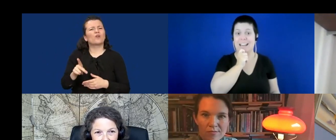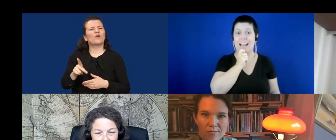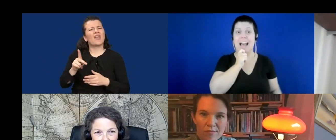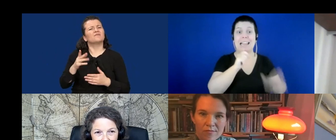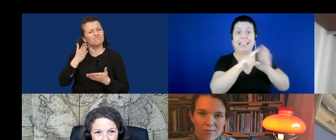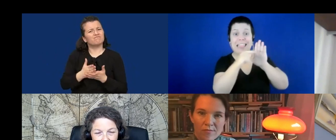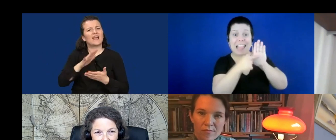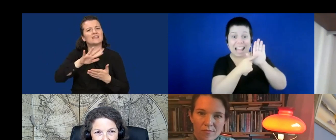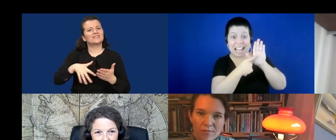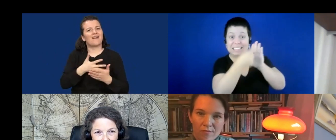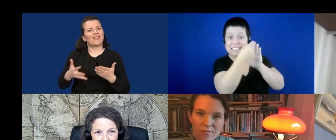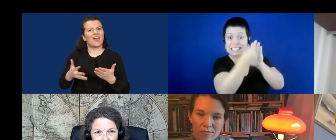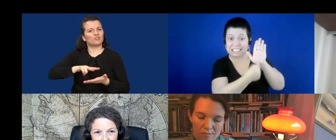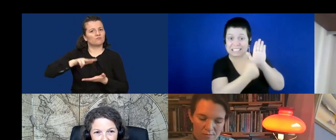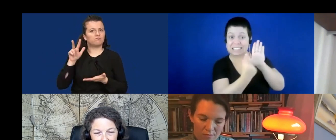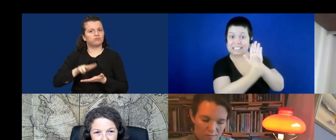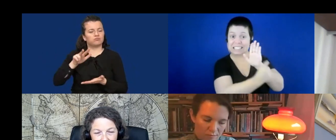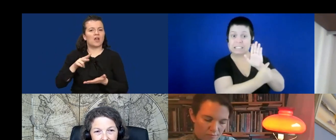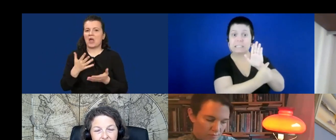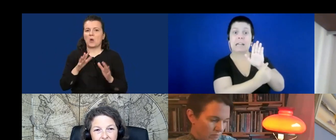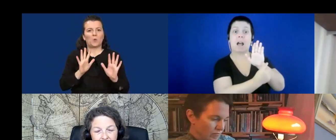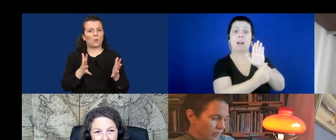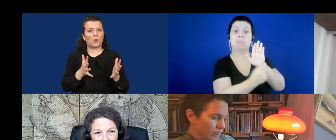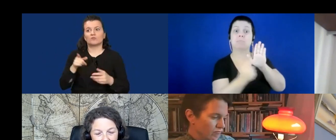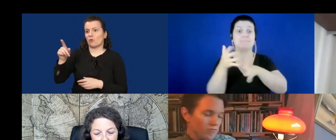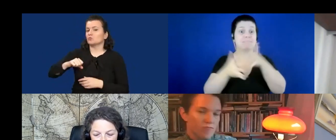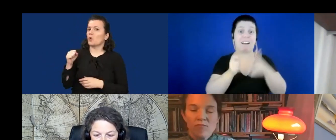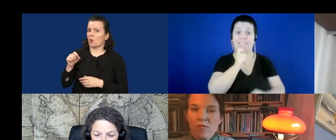and Scotland has really led the way on that. Jonathan?